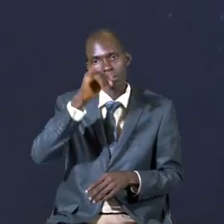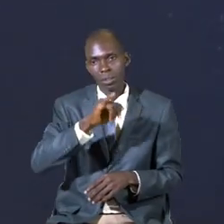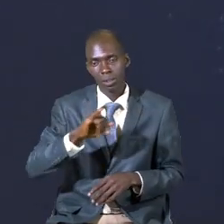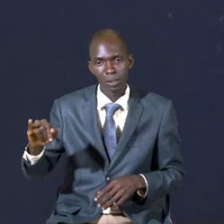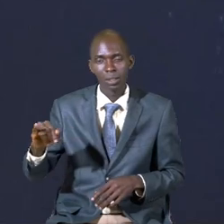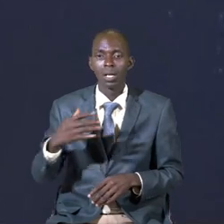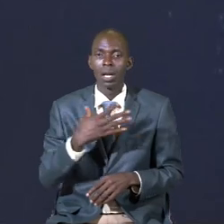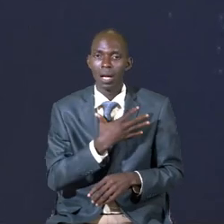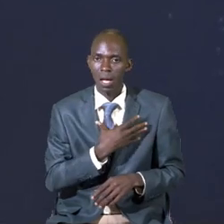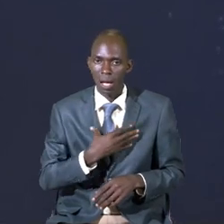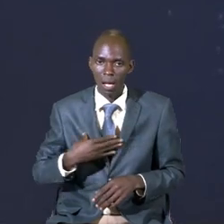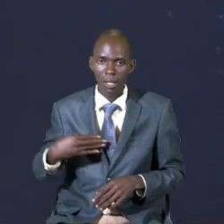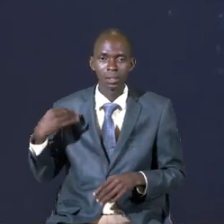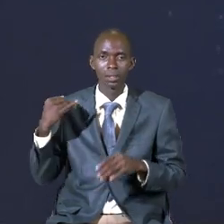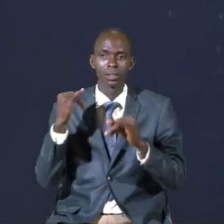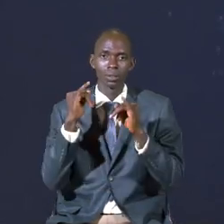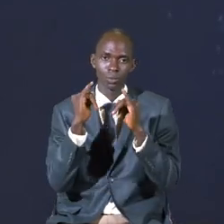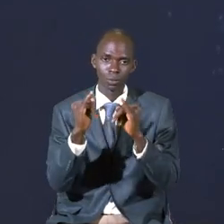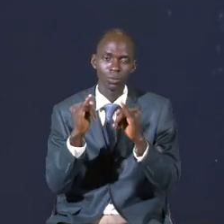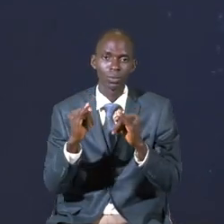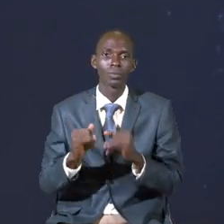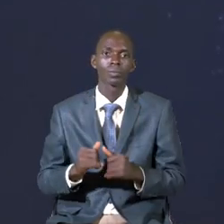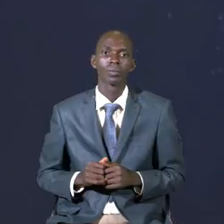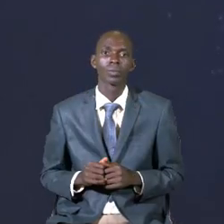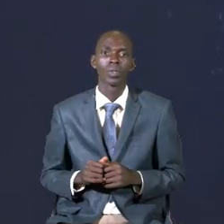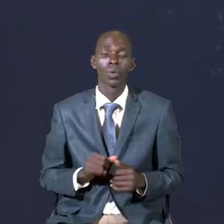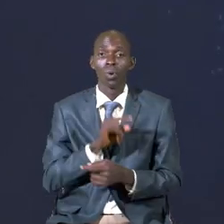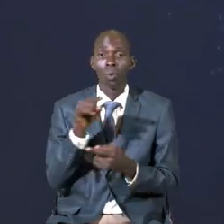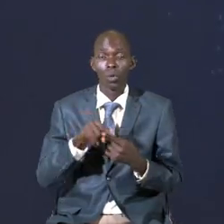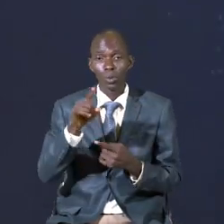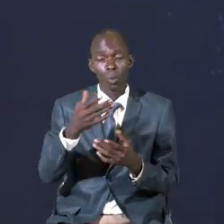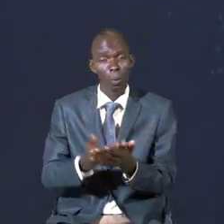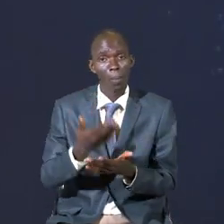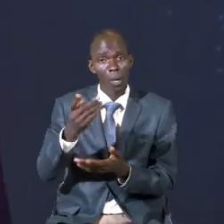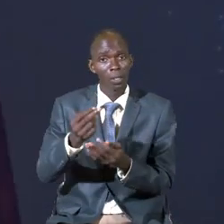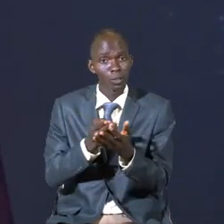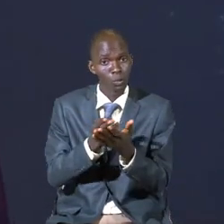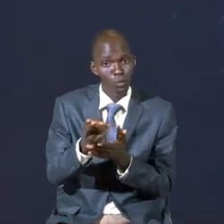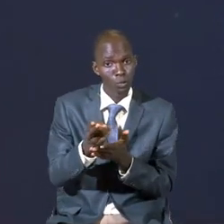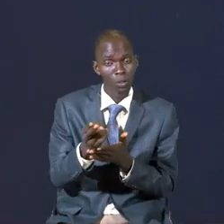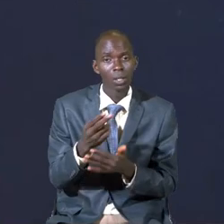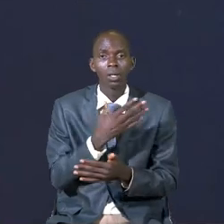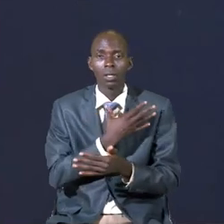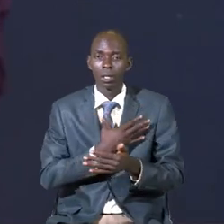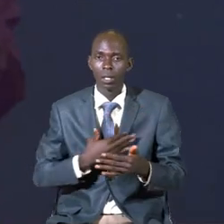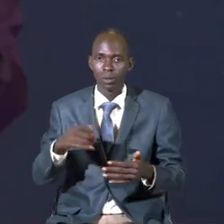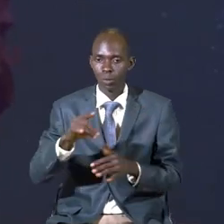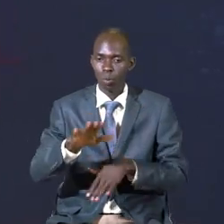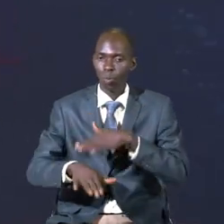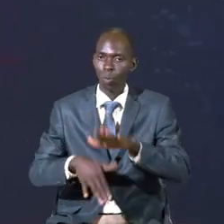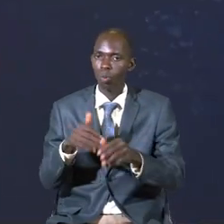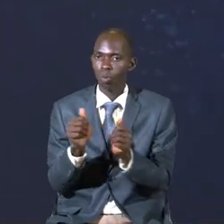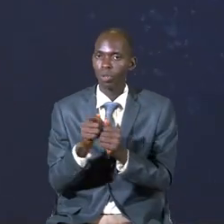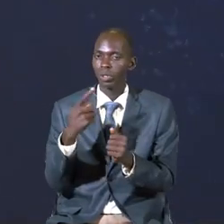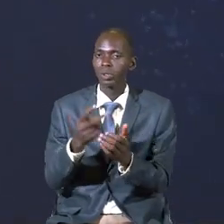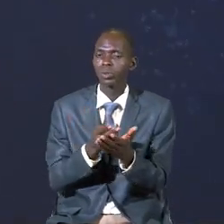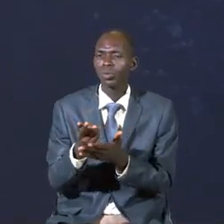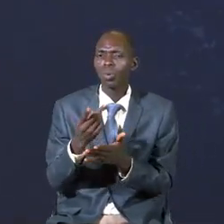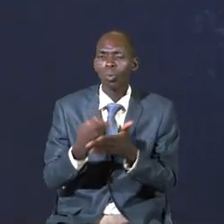and instruction when you buy the truth and you walk with the truth what does that lead